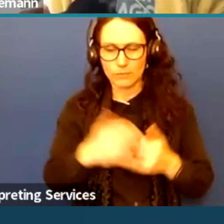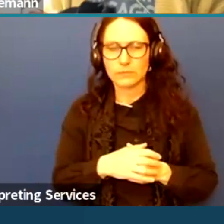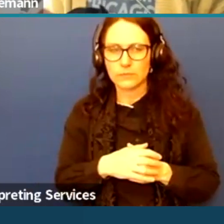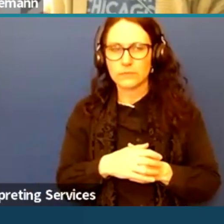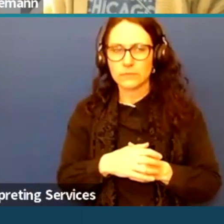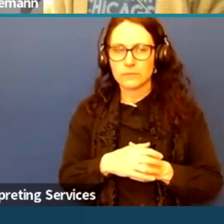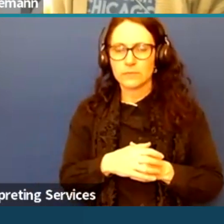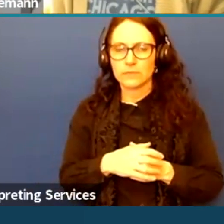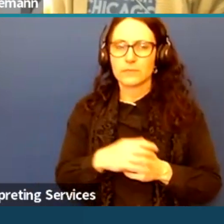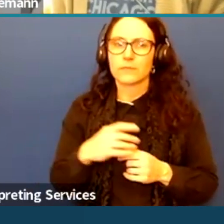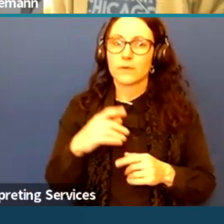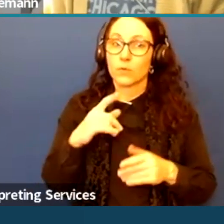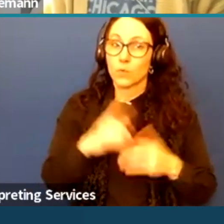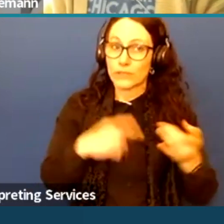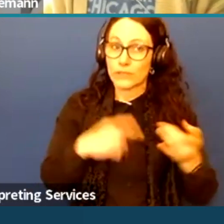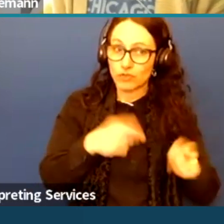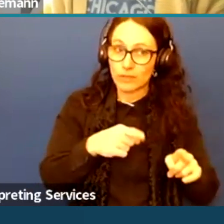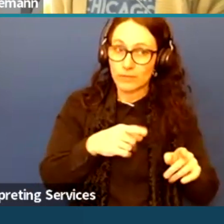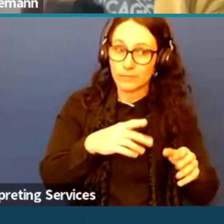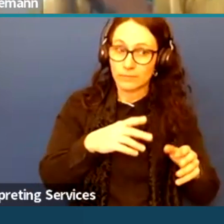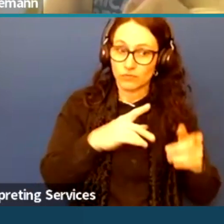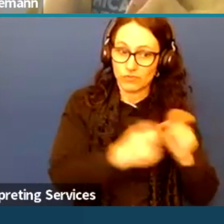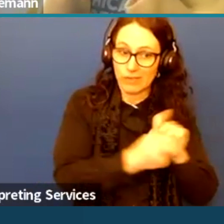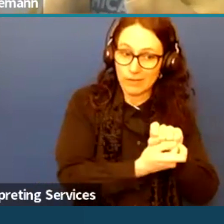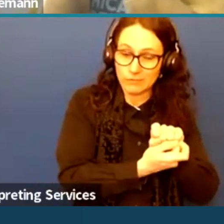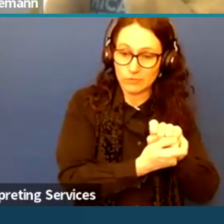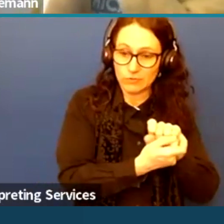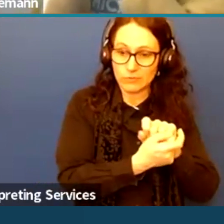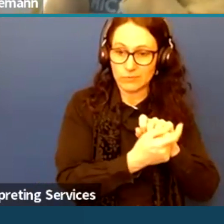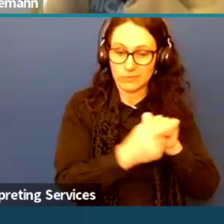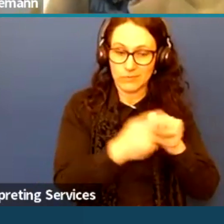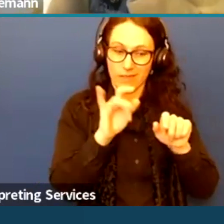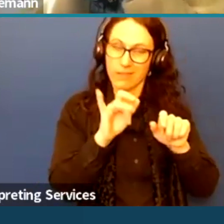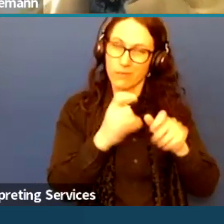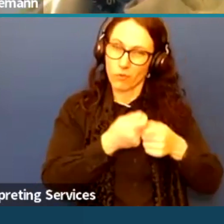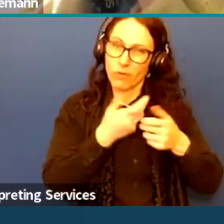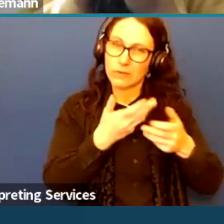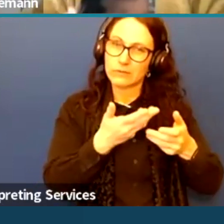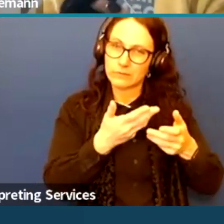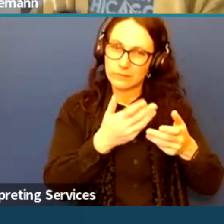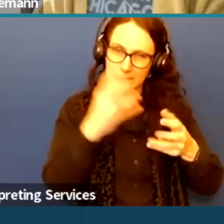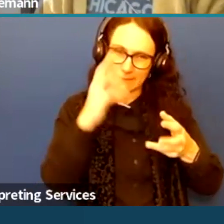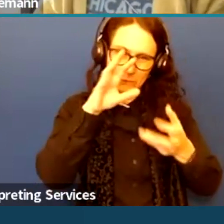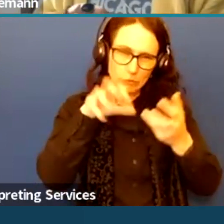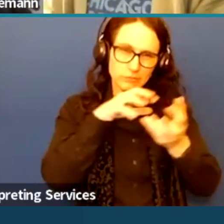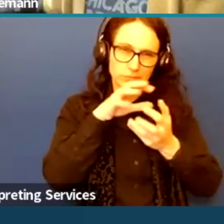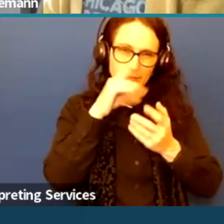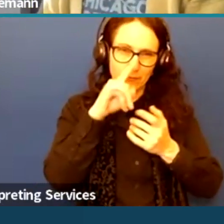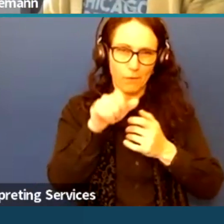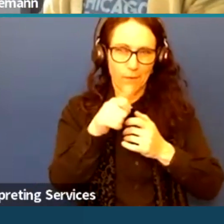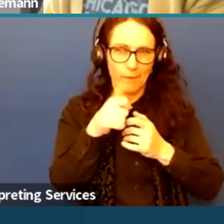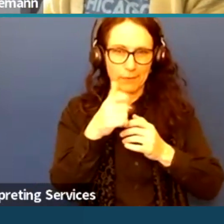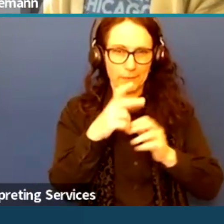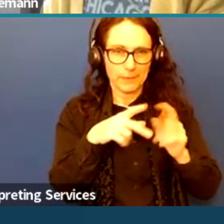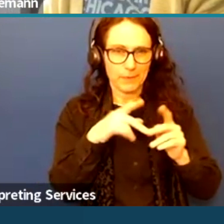What has changed and what does cause confusion for a lot of people are the other disability rights laws that exist